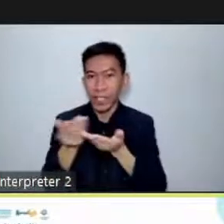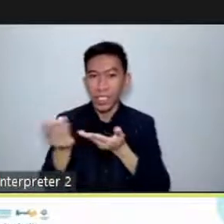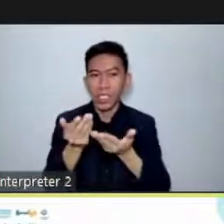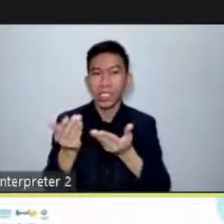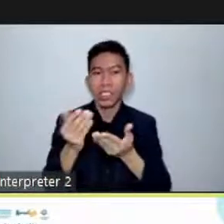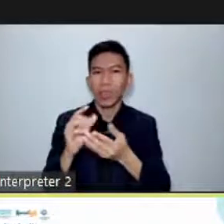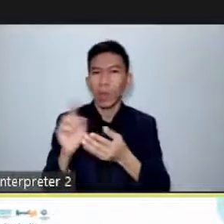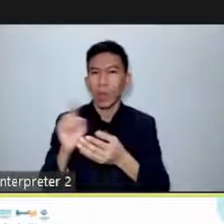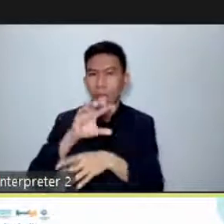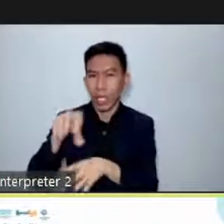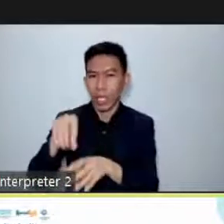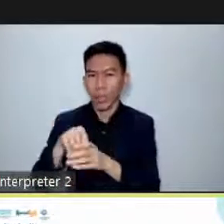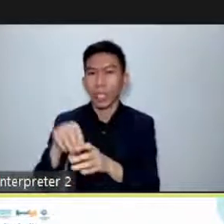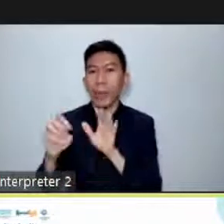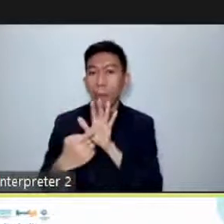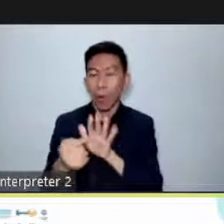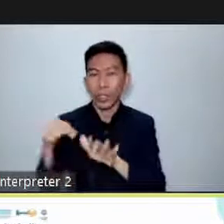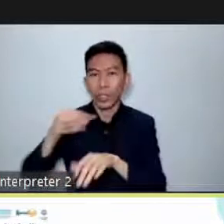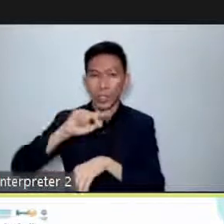the answers were